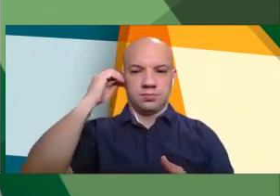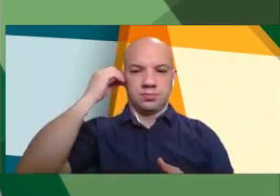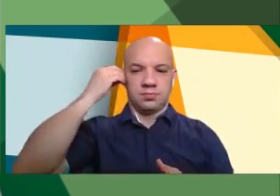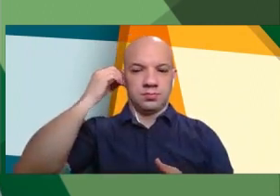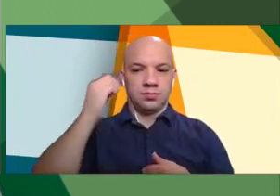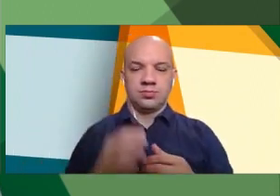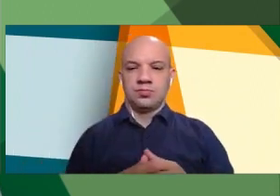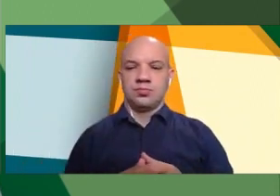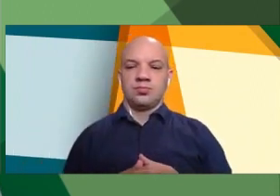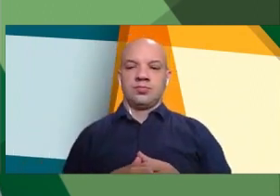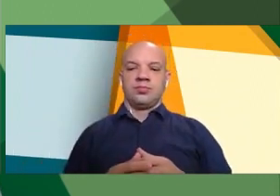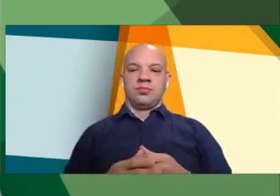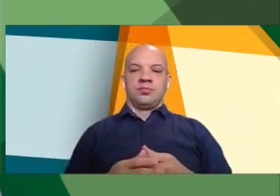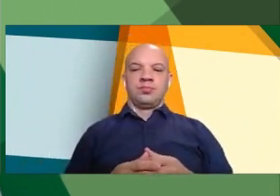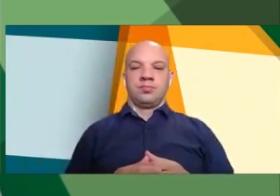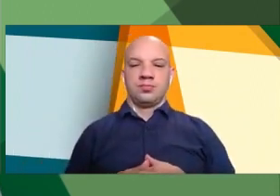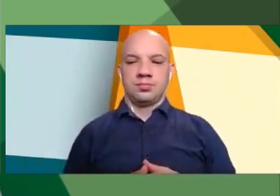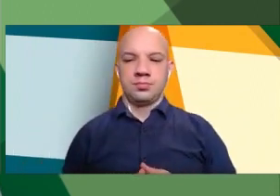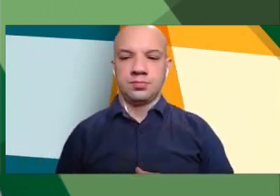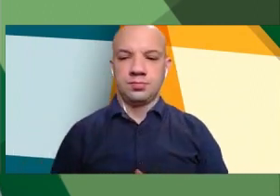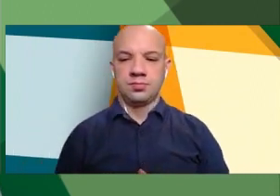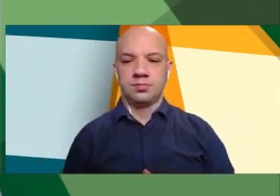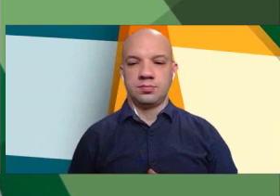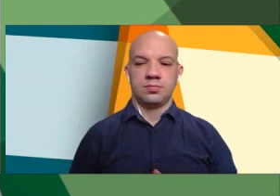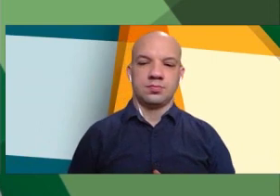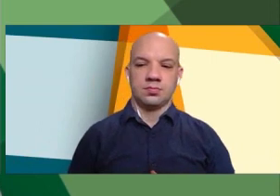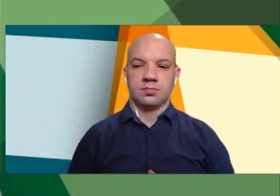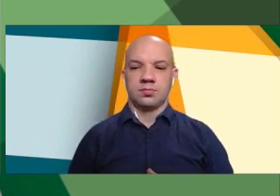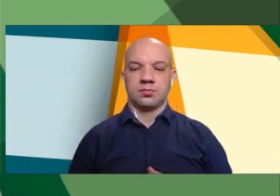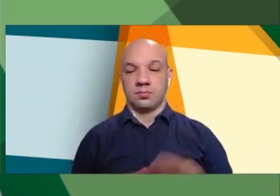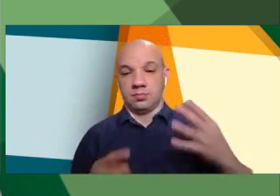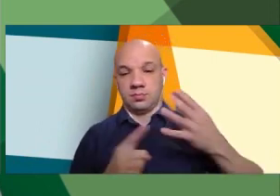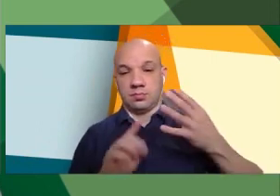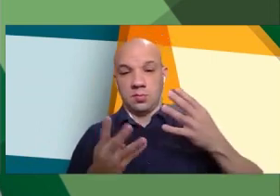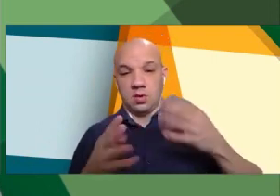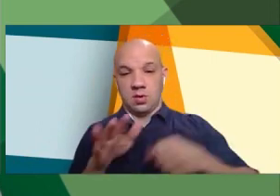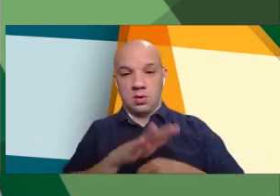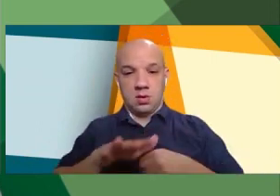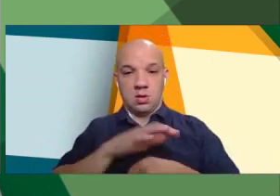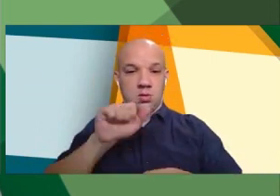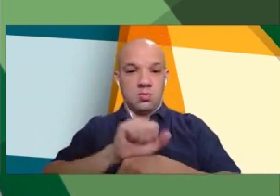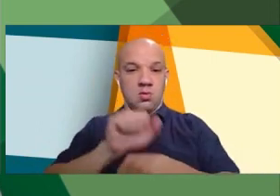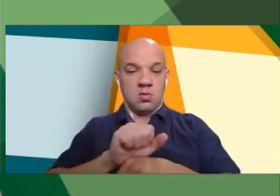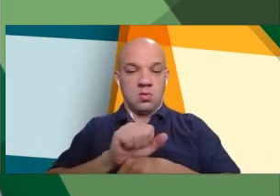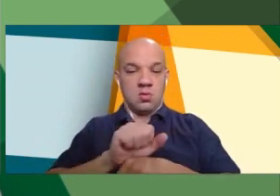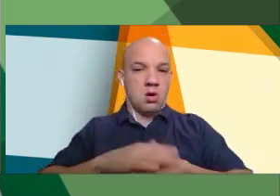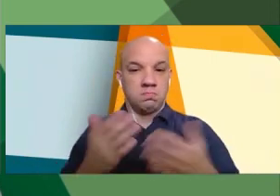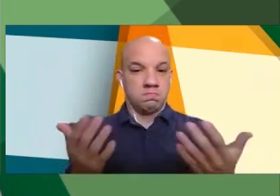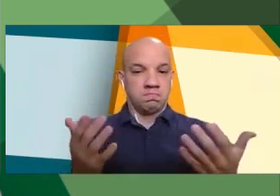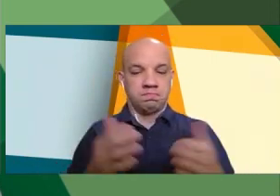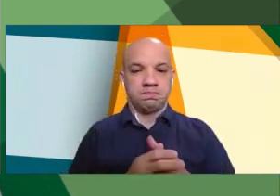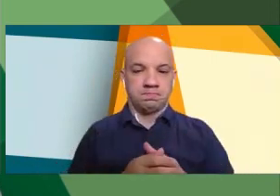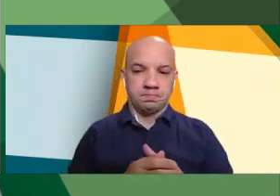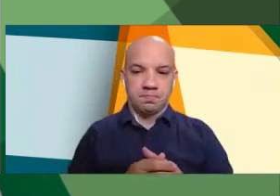And Davis-Bacon is the 4th area that we are working on, the 4